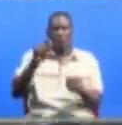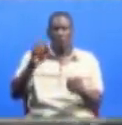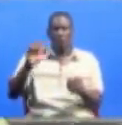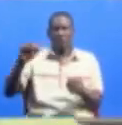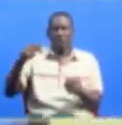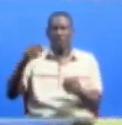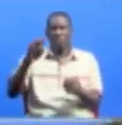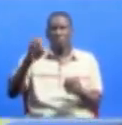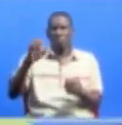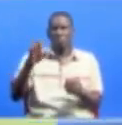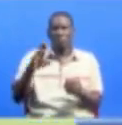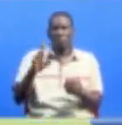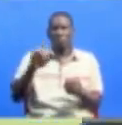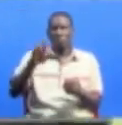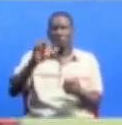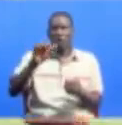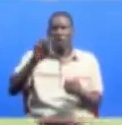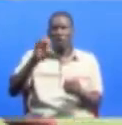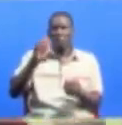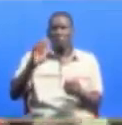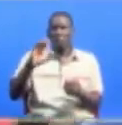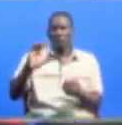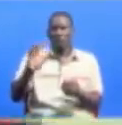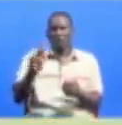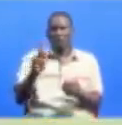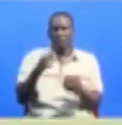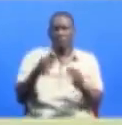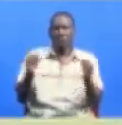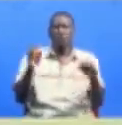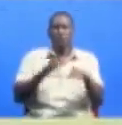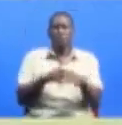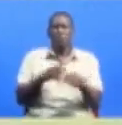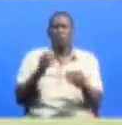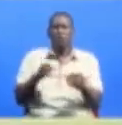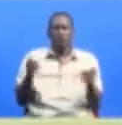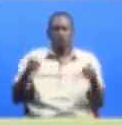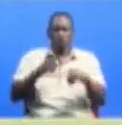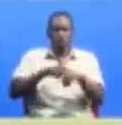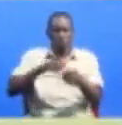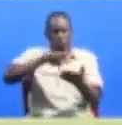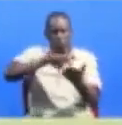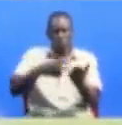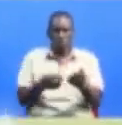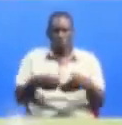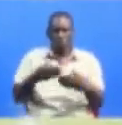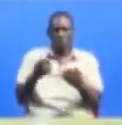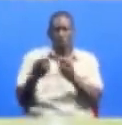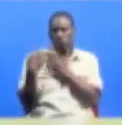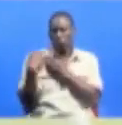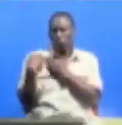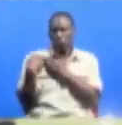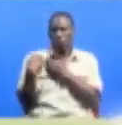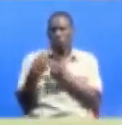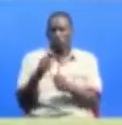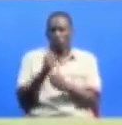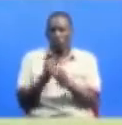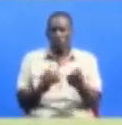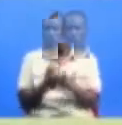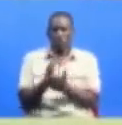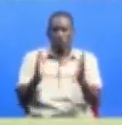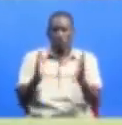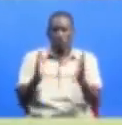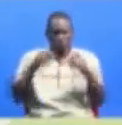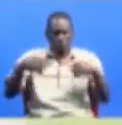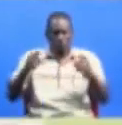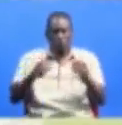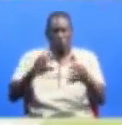Lamek has been around for a long time. Wambua was initially given a short-term contract with the sole responsibility of ensuring Shujaa qualify